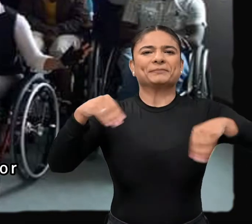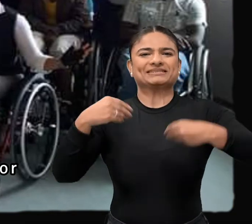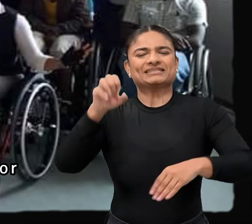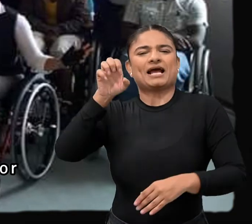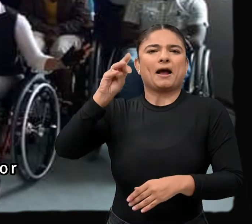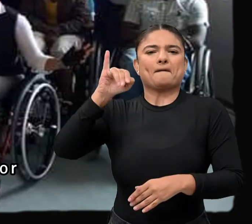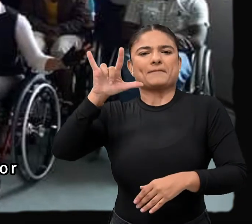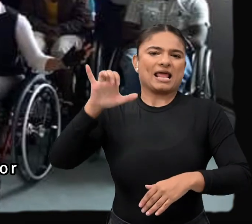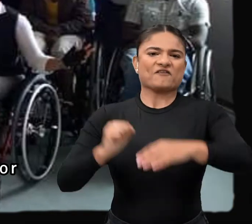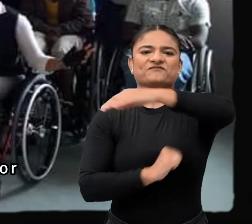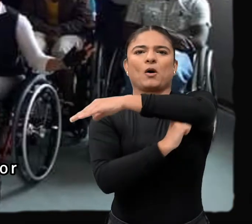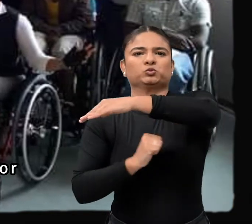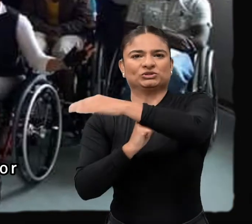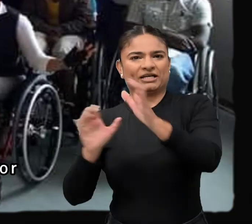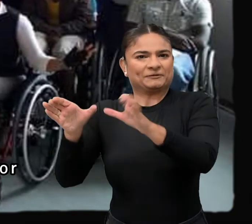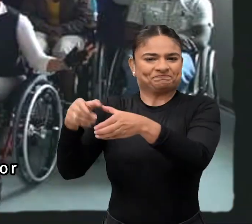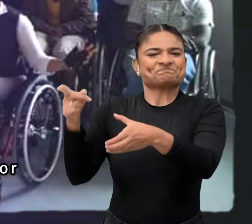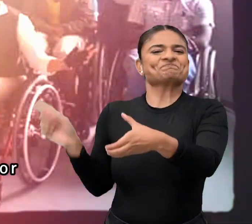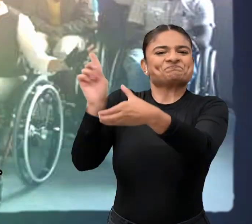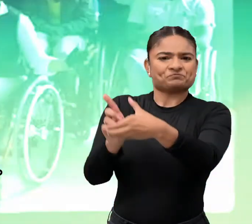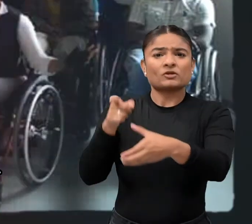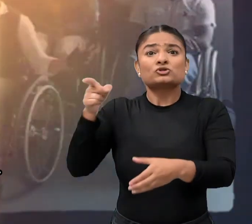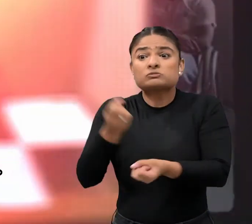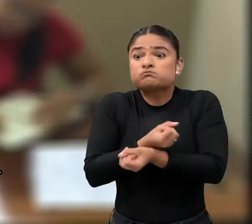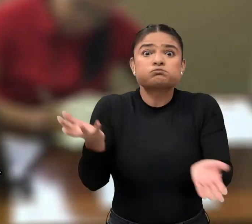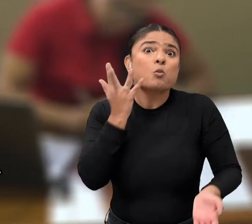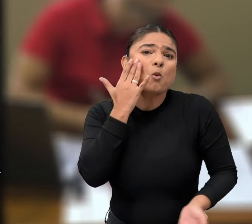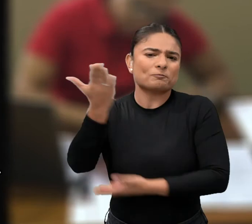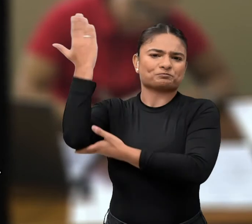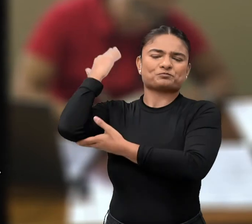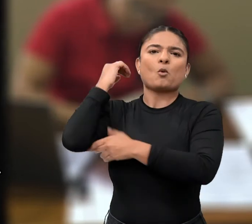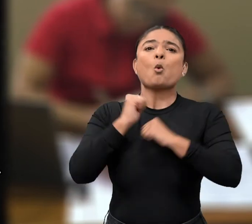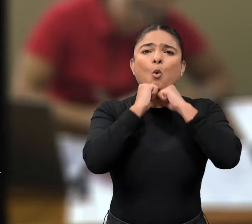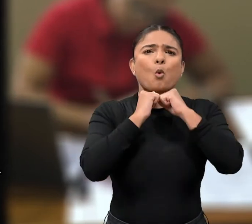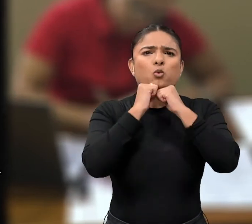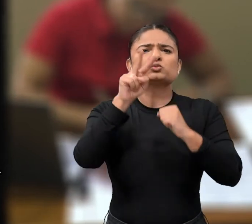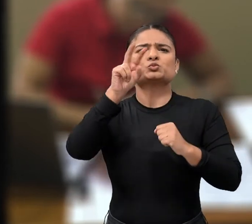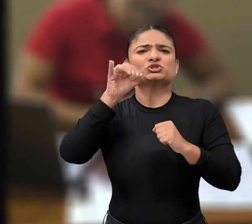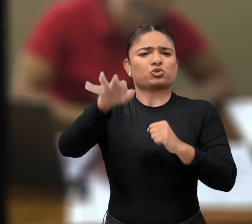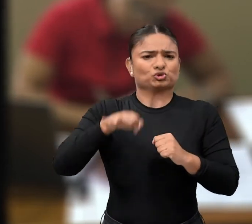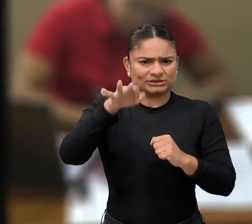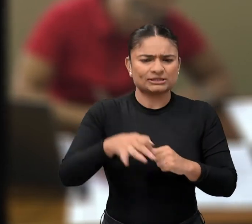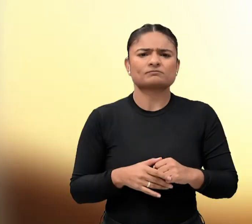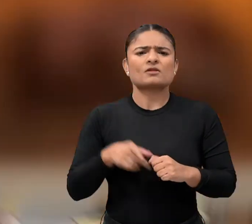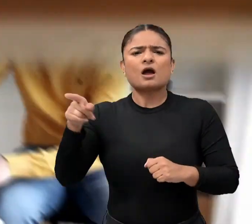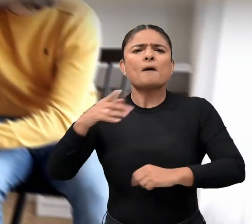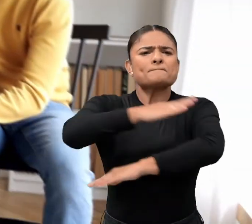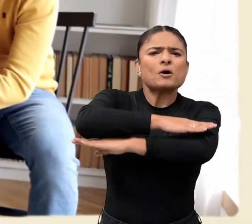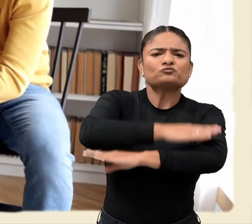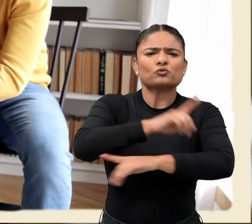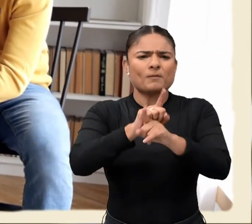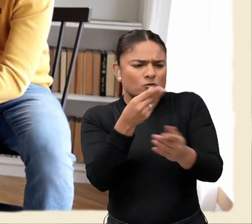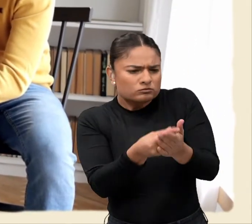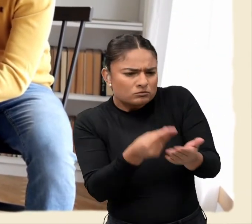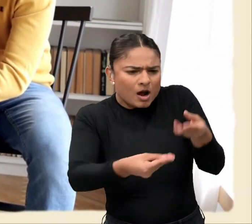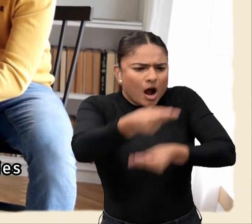and director of the Emilie Olifant Foundation, which was launched in August 2013, a platform to address